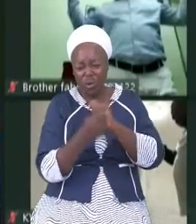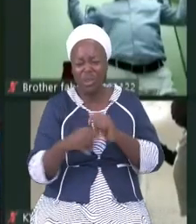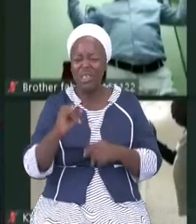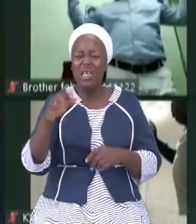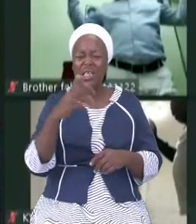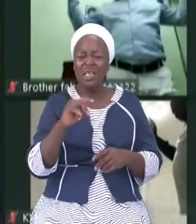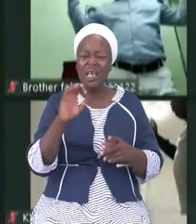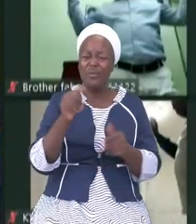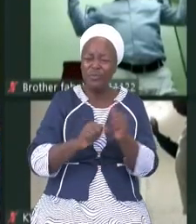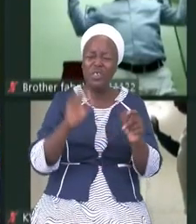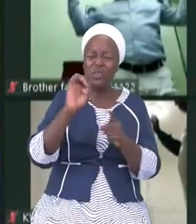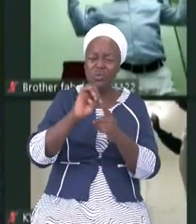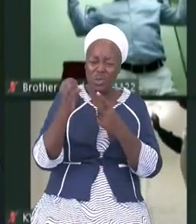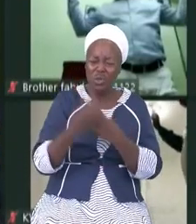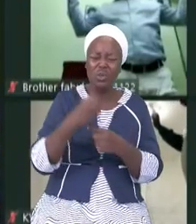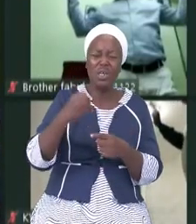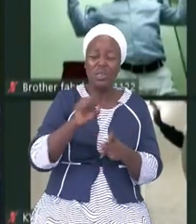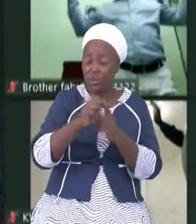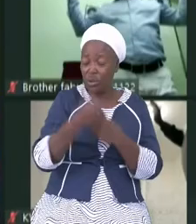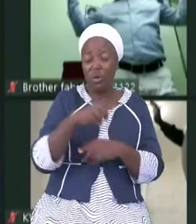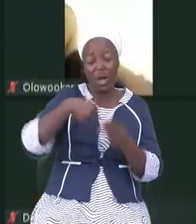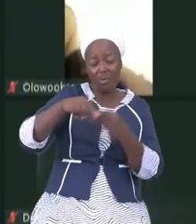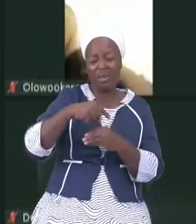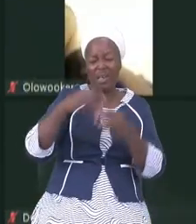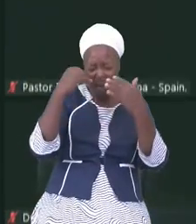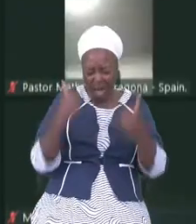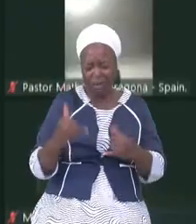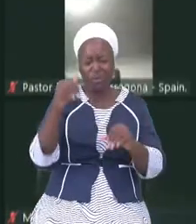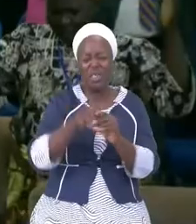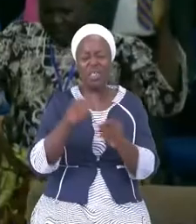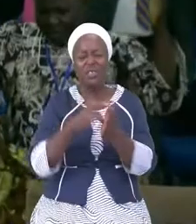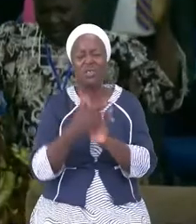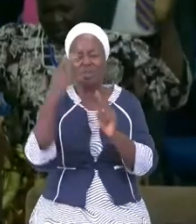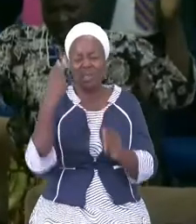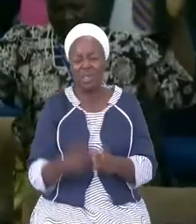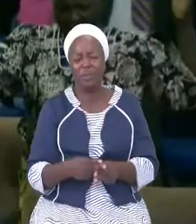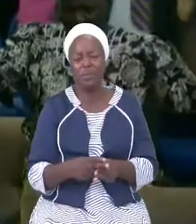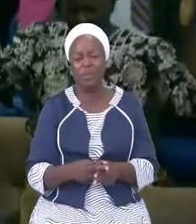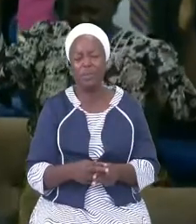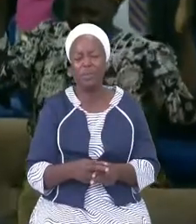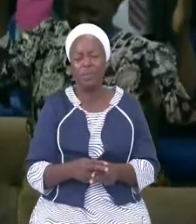every situation around right now in Jesus' name.